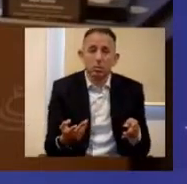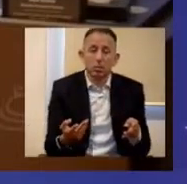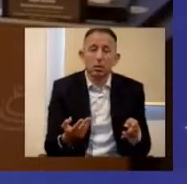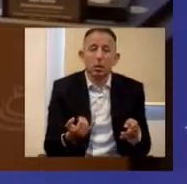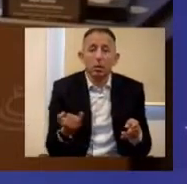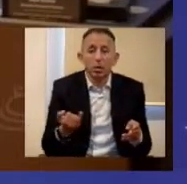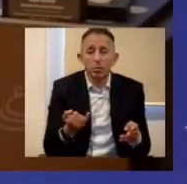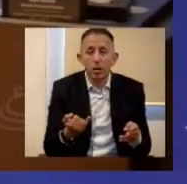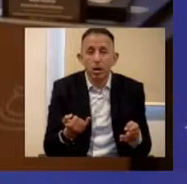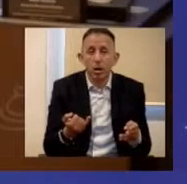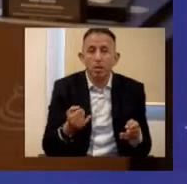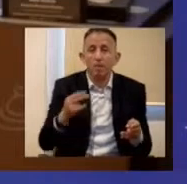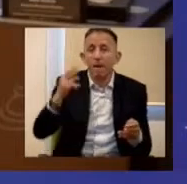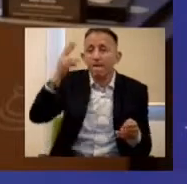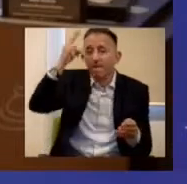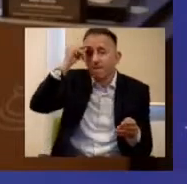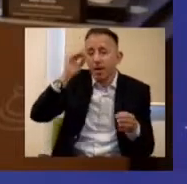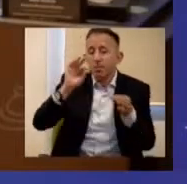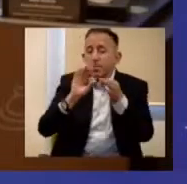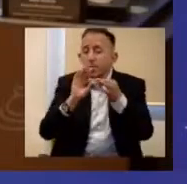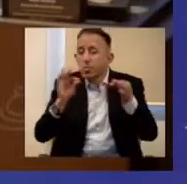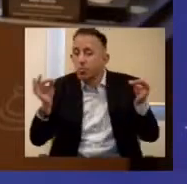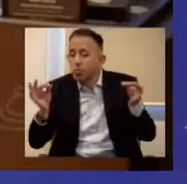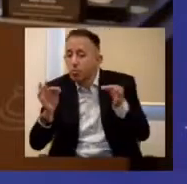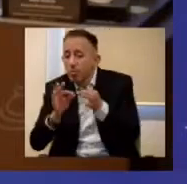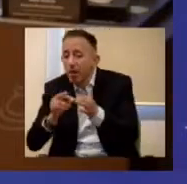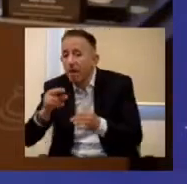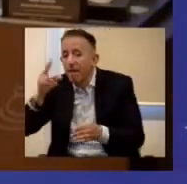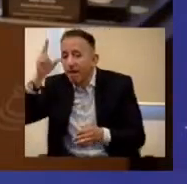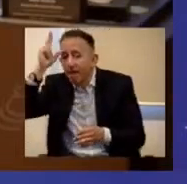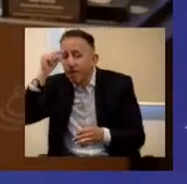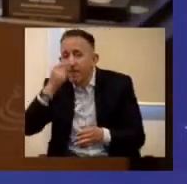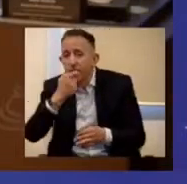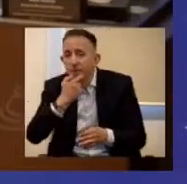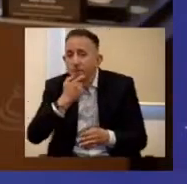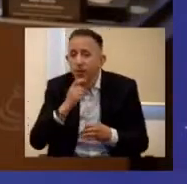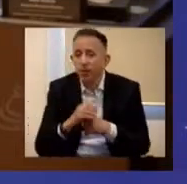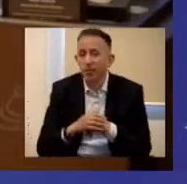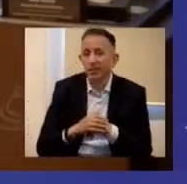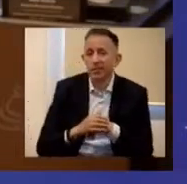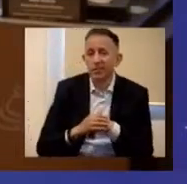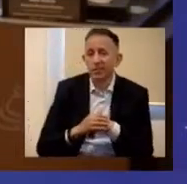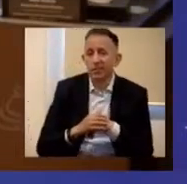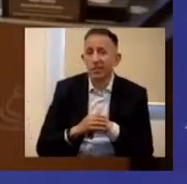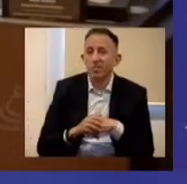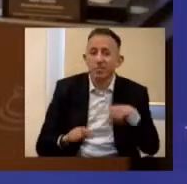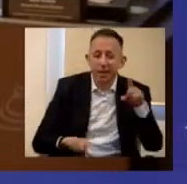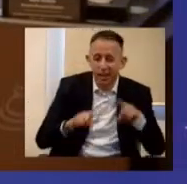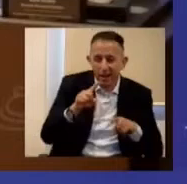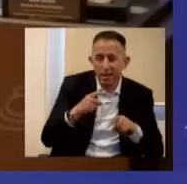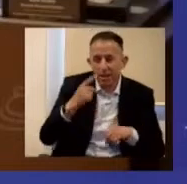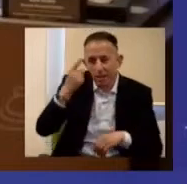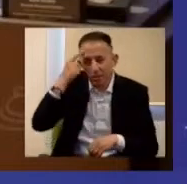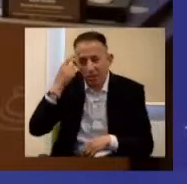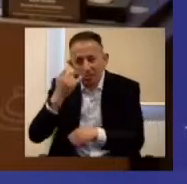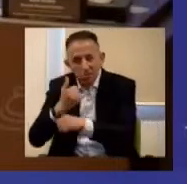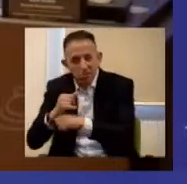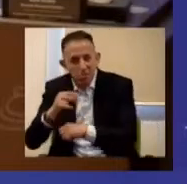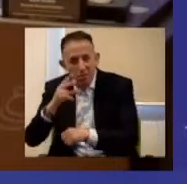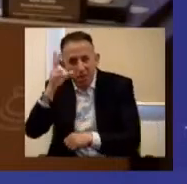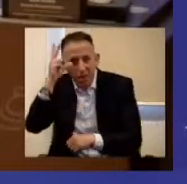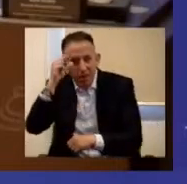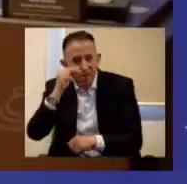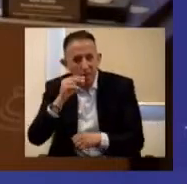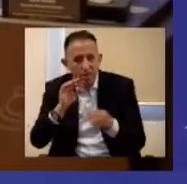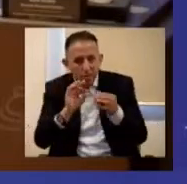that. And if you ask anyone to give you a proof in verse or a Socratic dialogue,